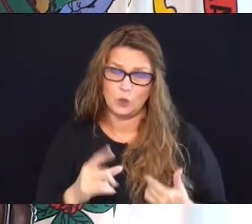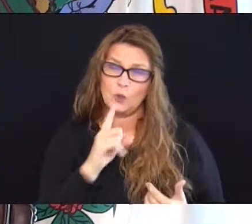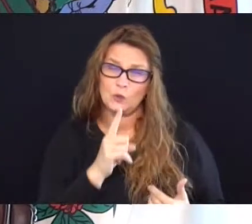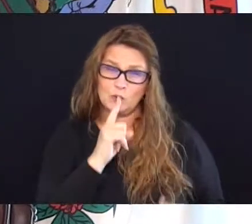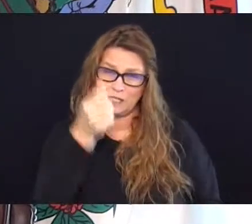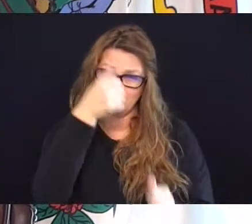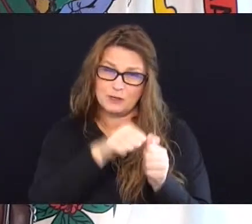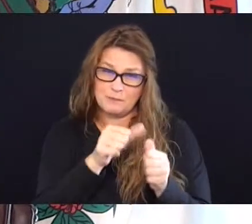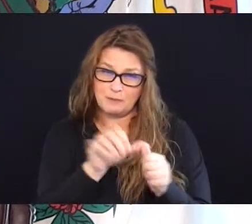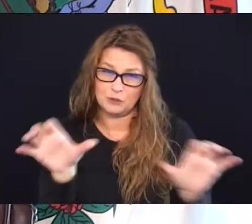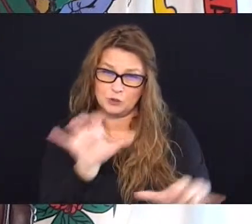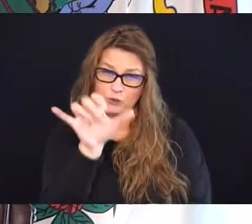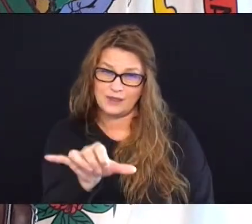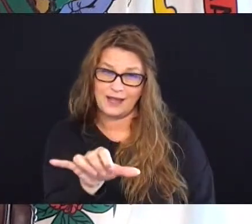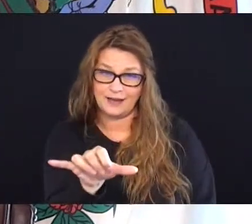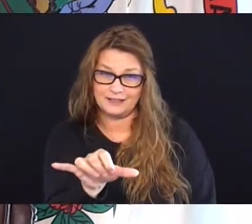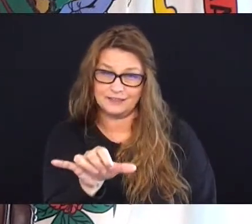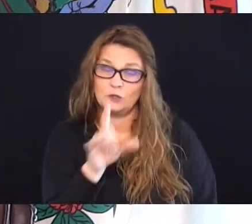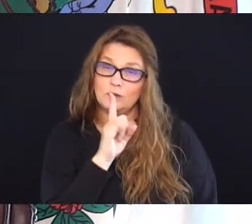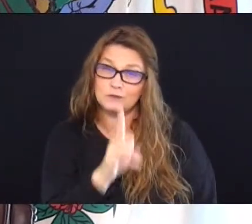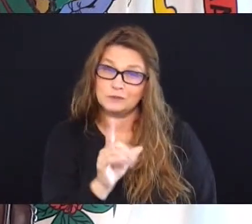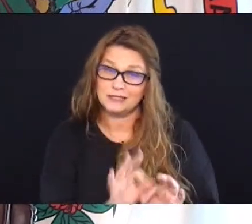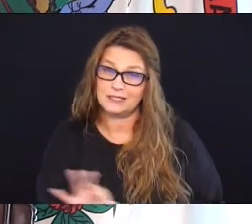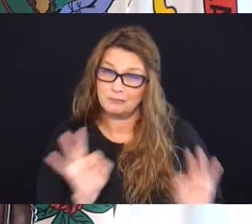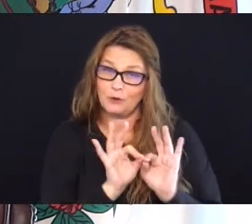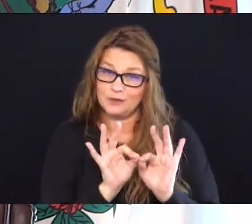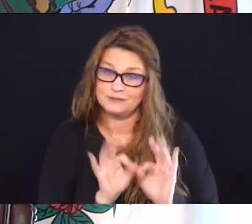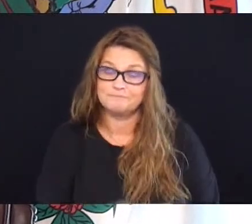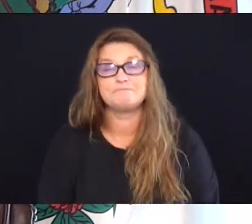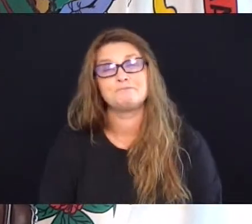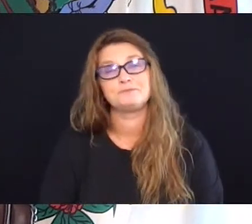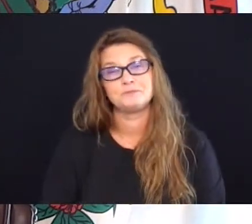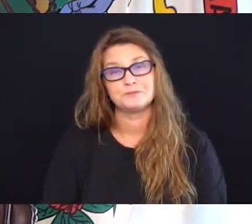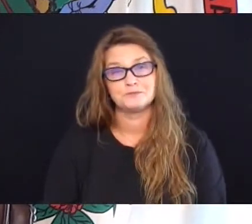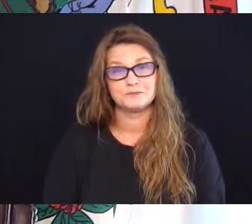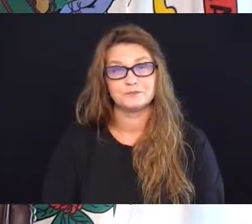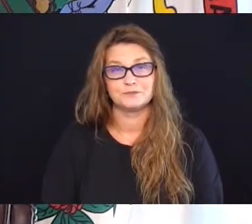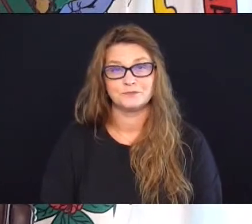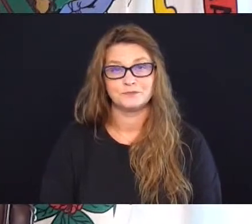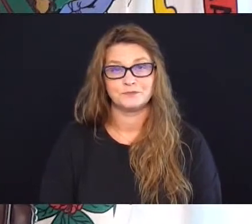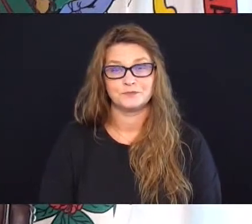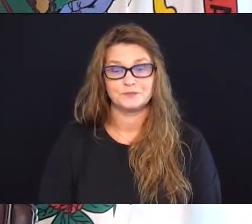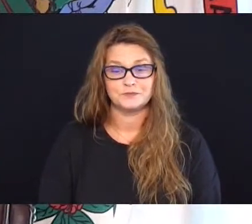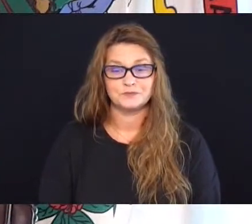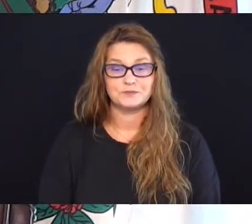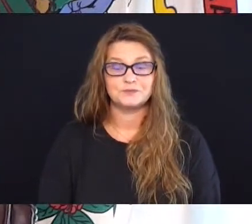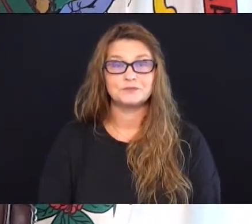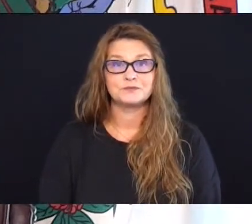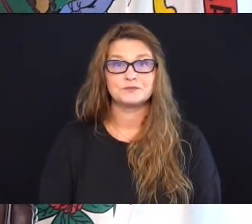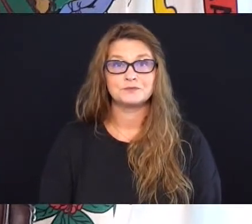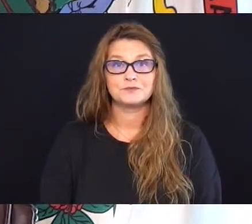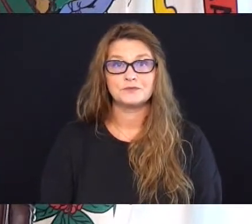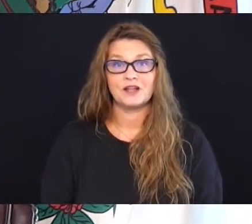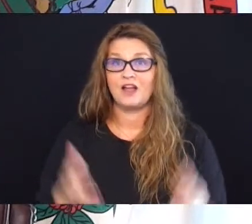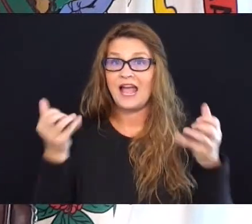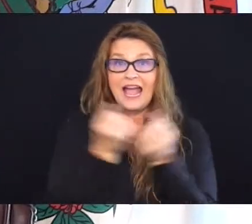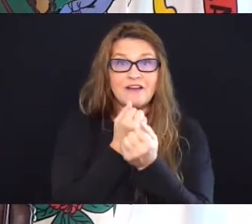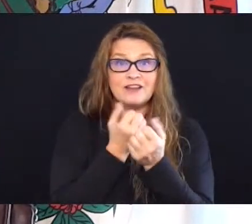remember to do that, because that's really important. From the standpoint of all the stuff about